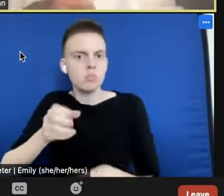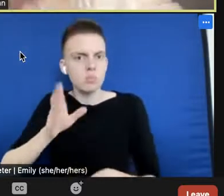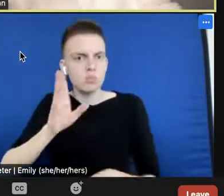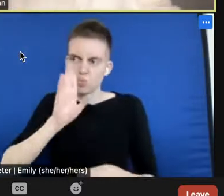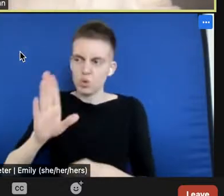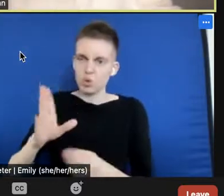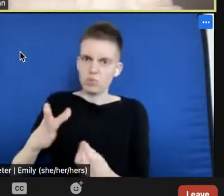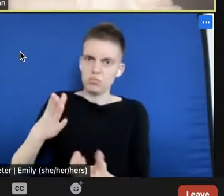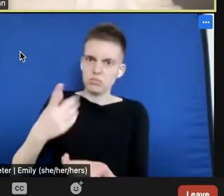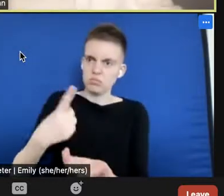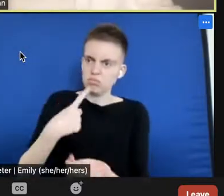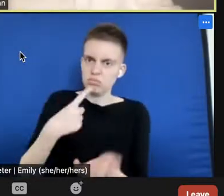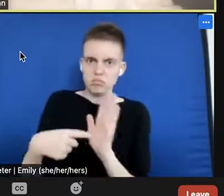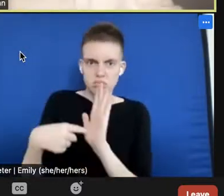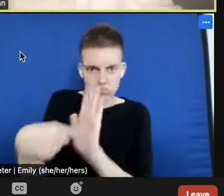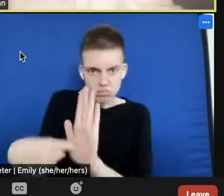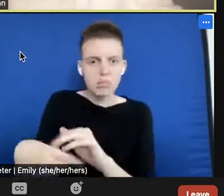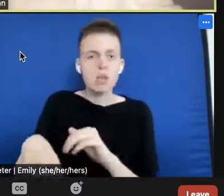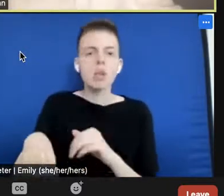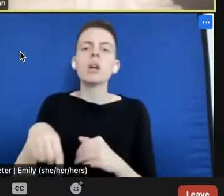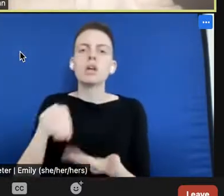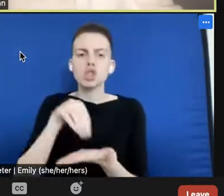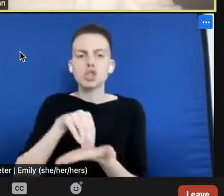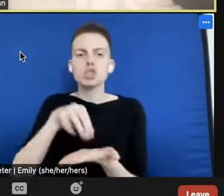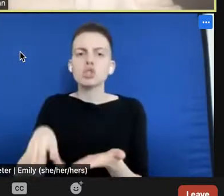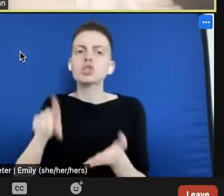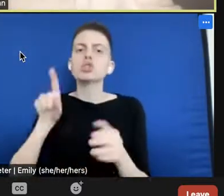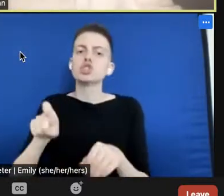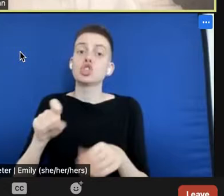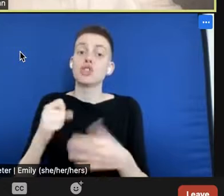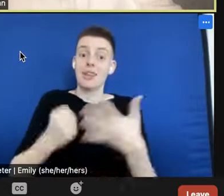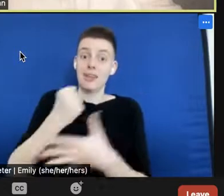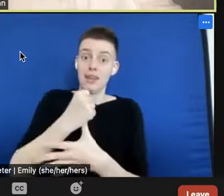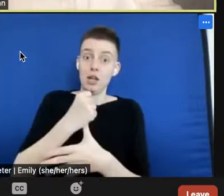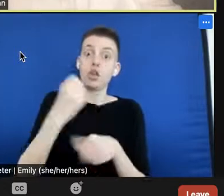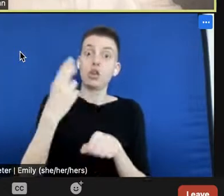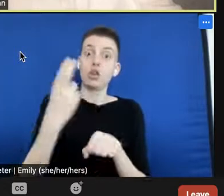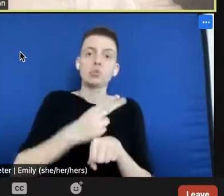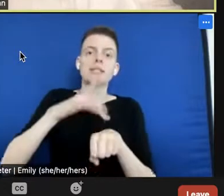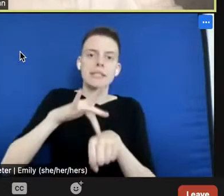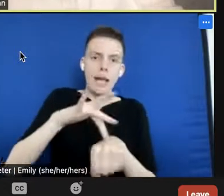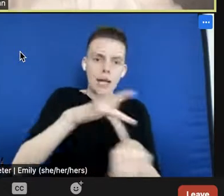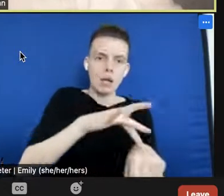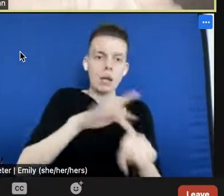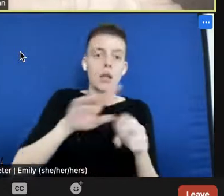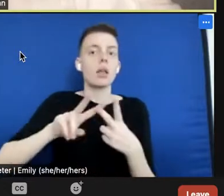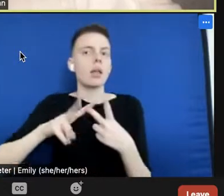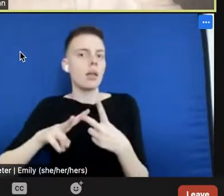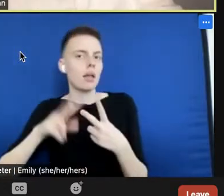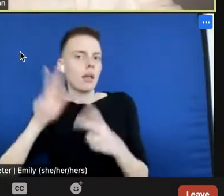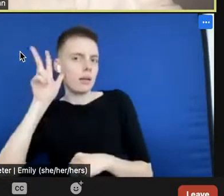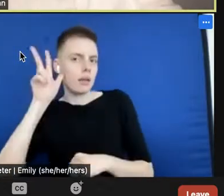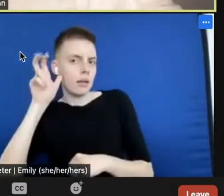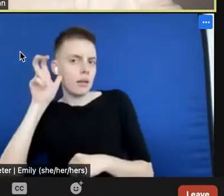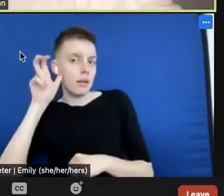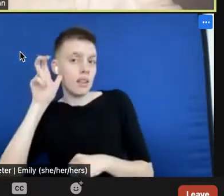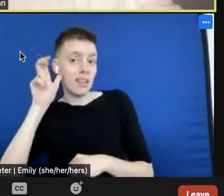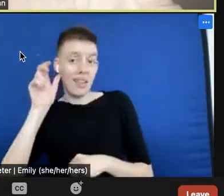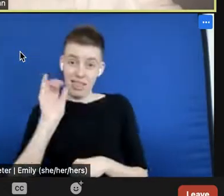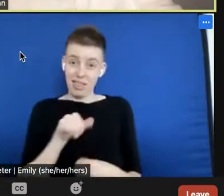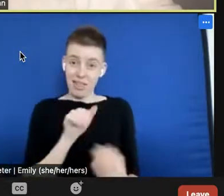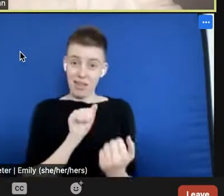be provided access to literacy through tactile as a primary learning medium and auditory as a secondary. But this approach may result in the child